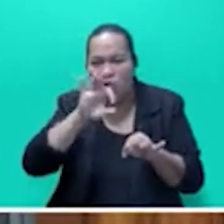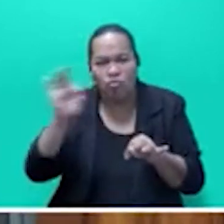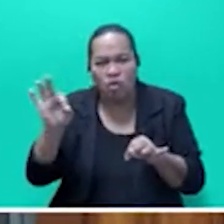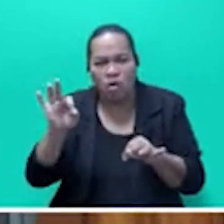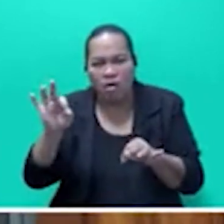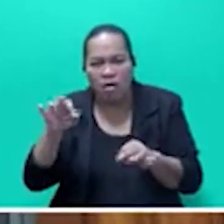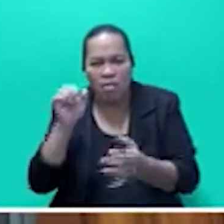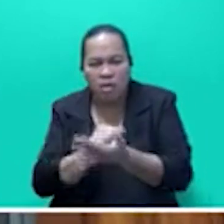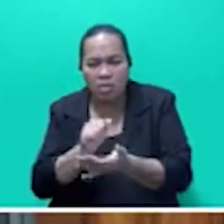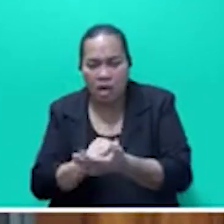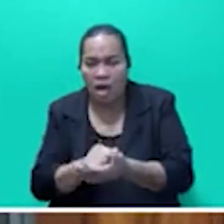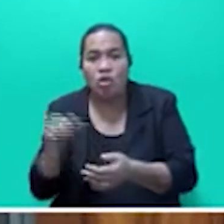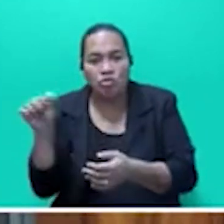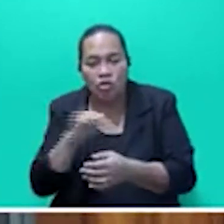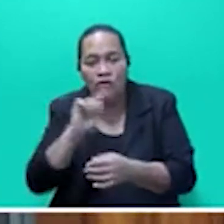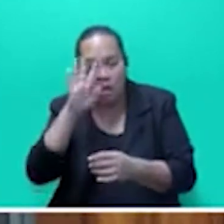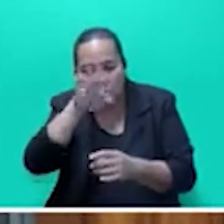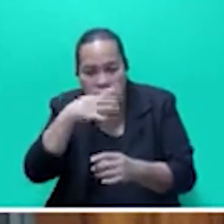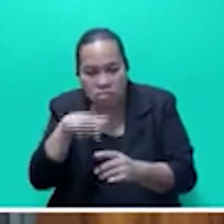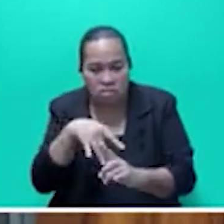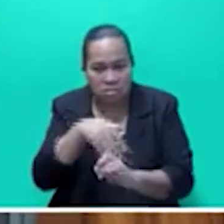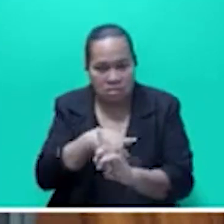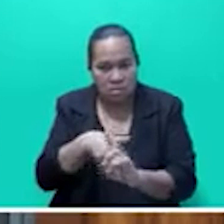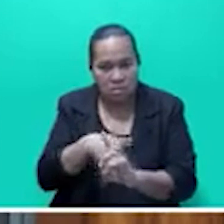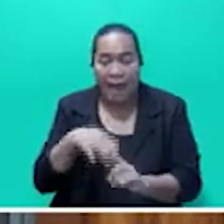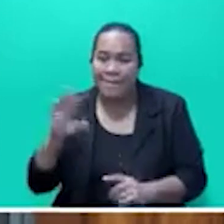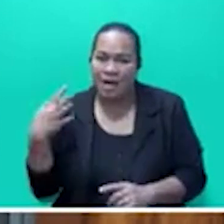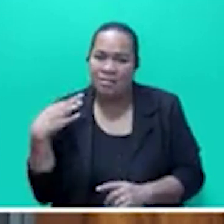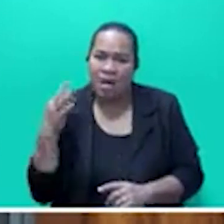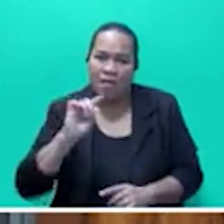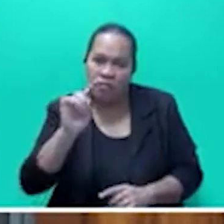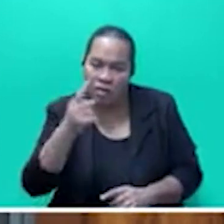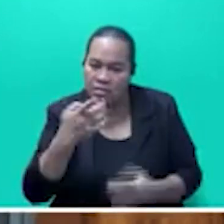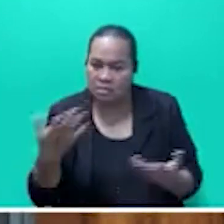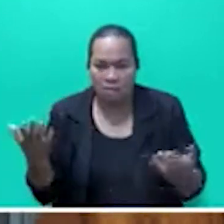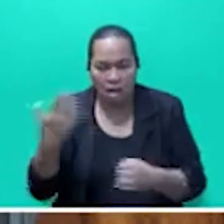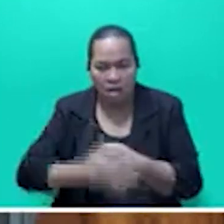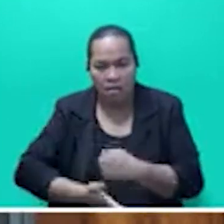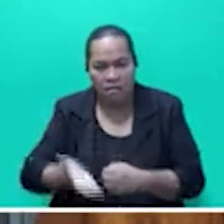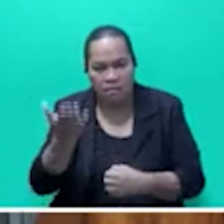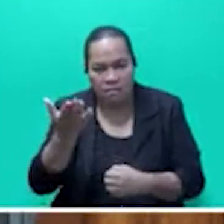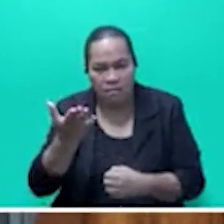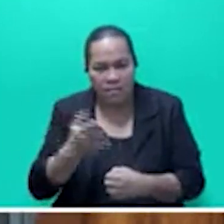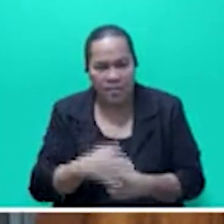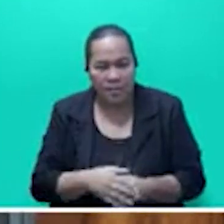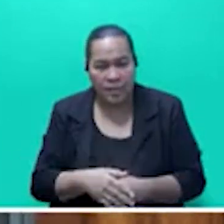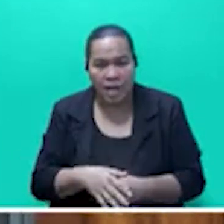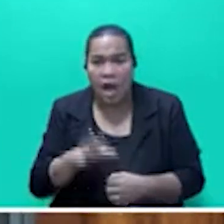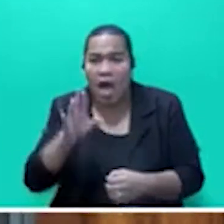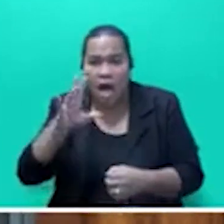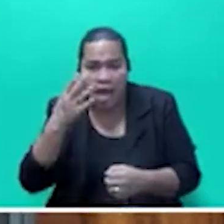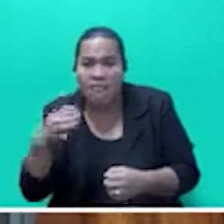without due diligence. Application for board memberships closed on 31st January, but appointments were made prior to